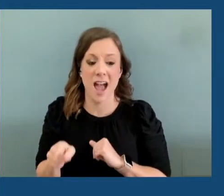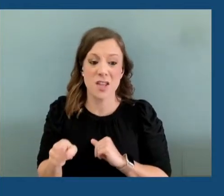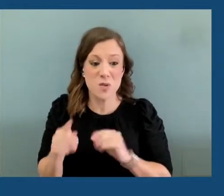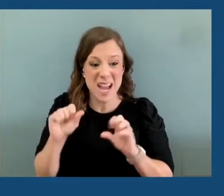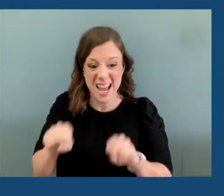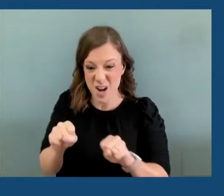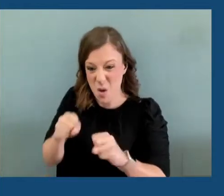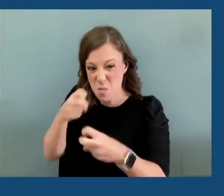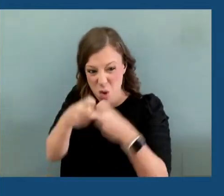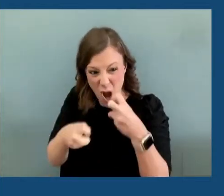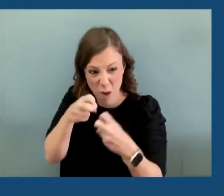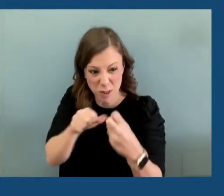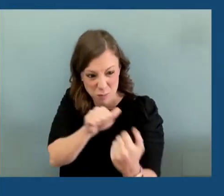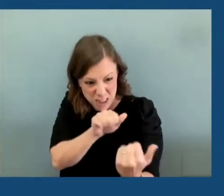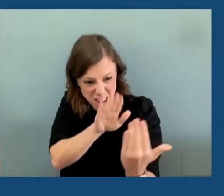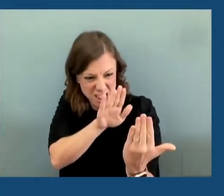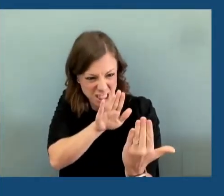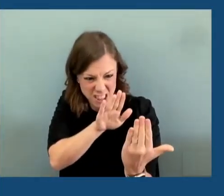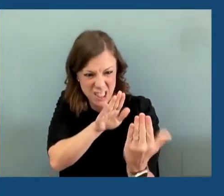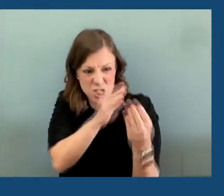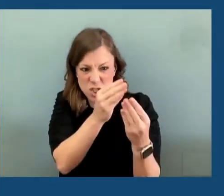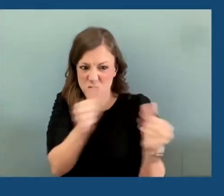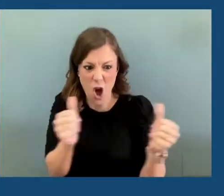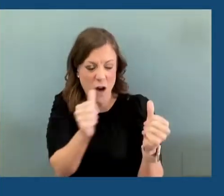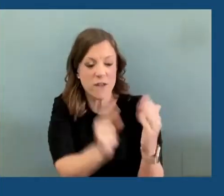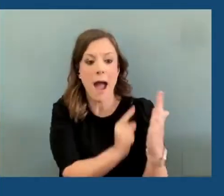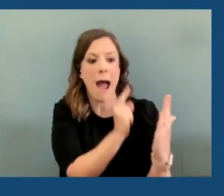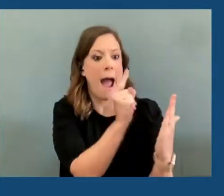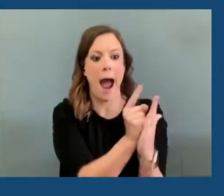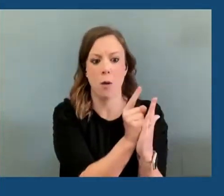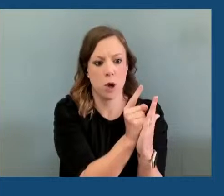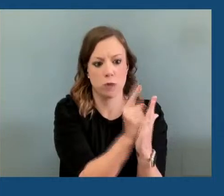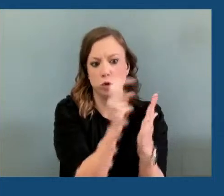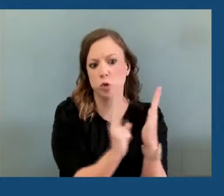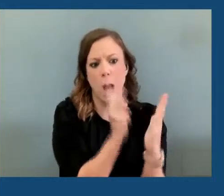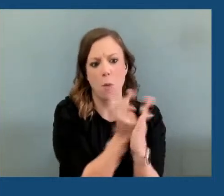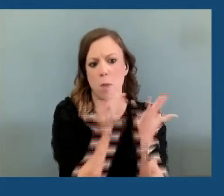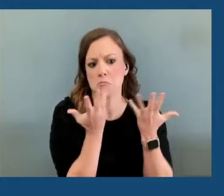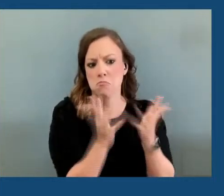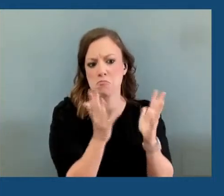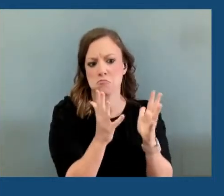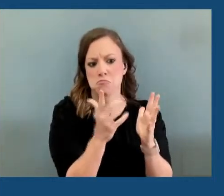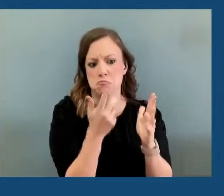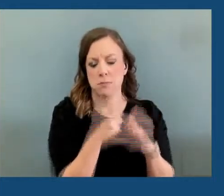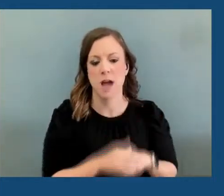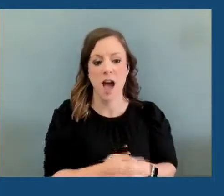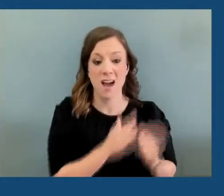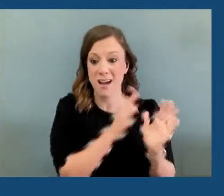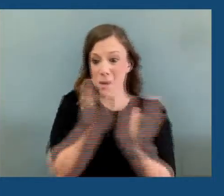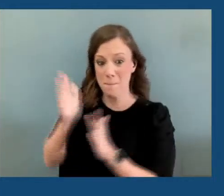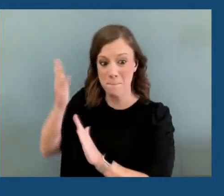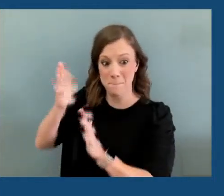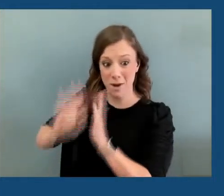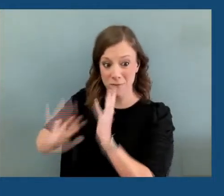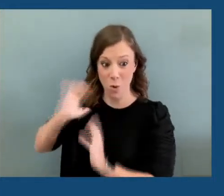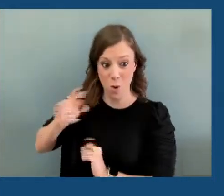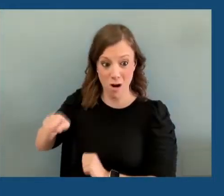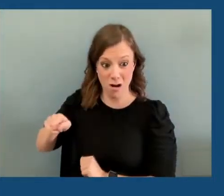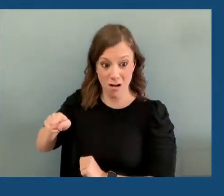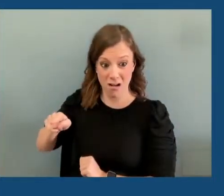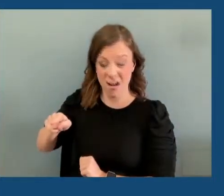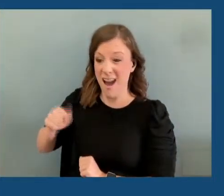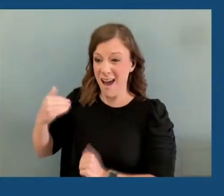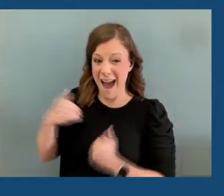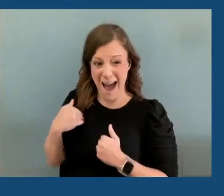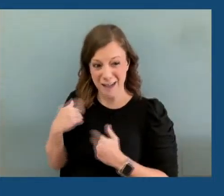have taken days before. Look at the efficiency of that statement alone, what we can do so much more. It doesn't mean you get the rest of the week off. It means